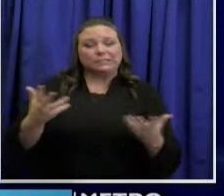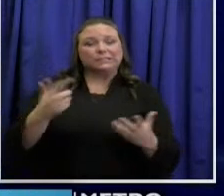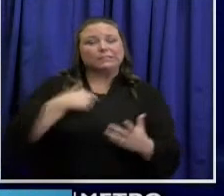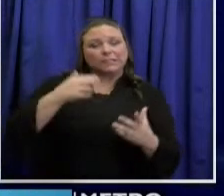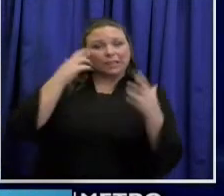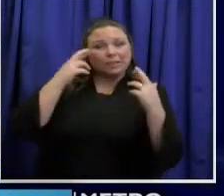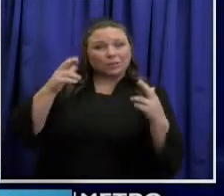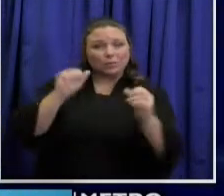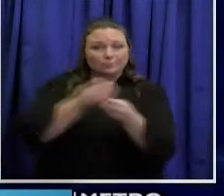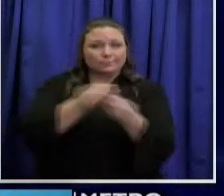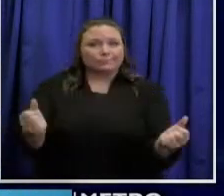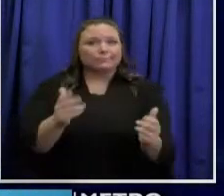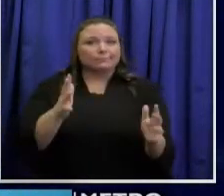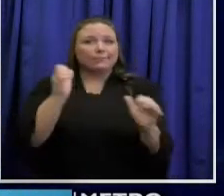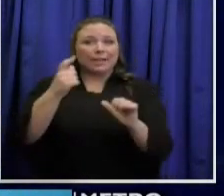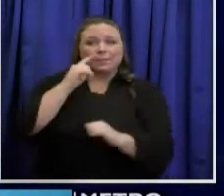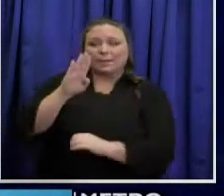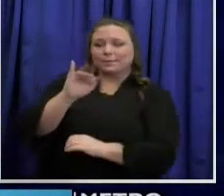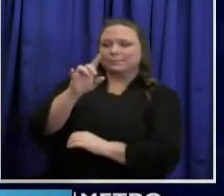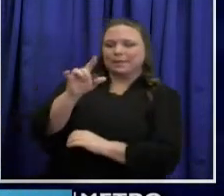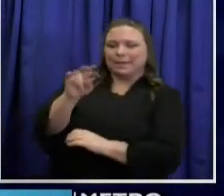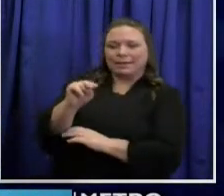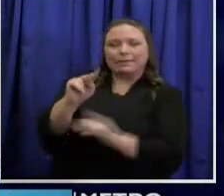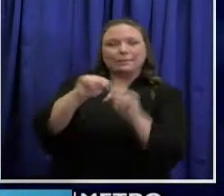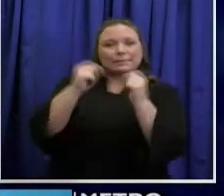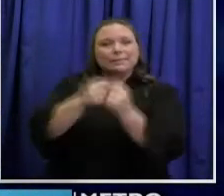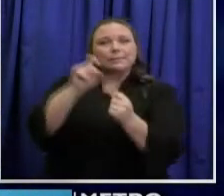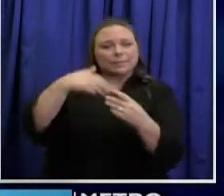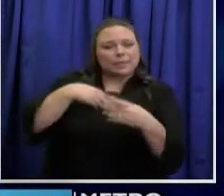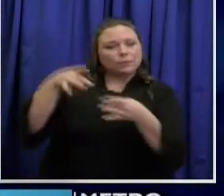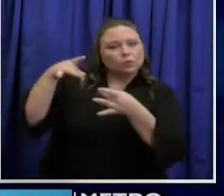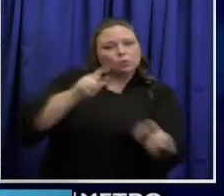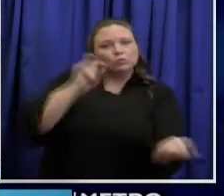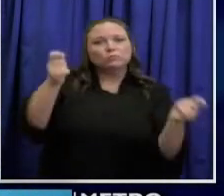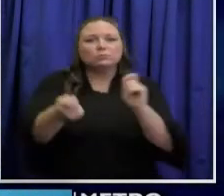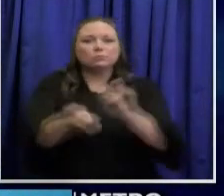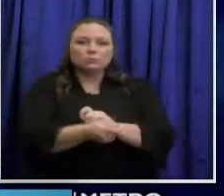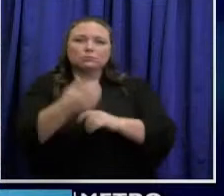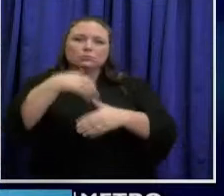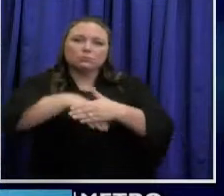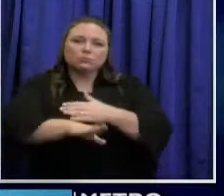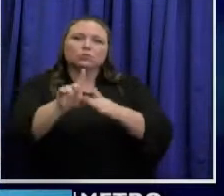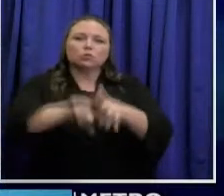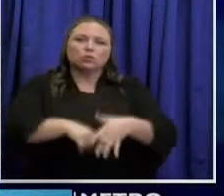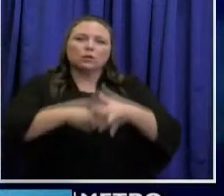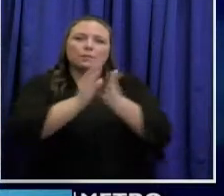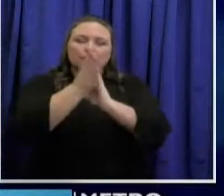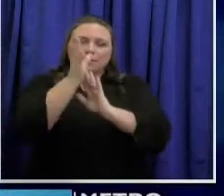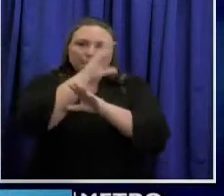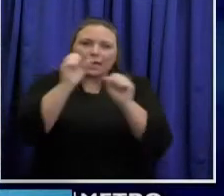we can resolve this because the Biden team needs to have a smooth transition. We need a peaceful transfer of